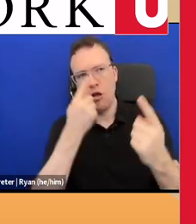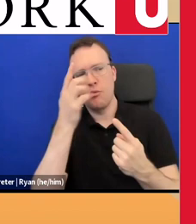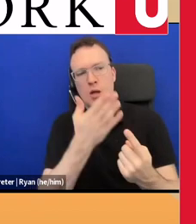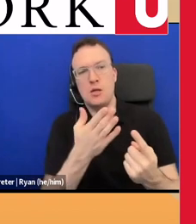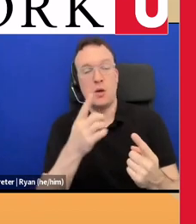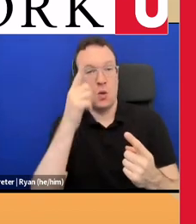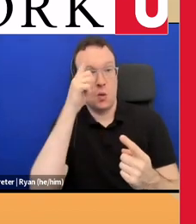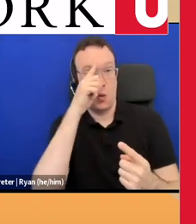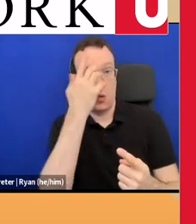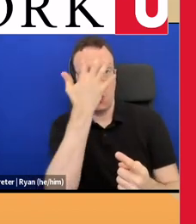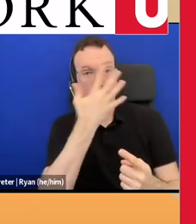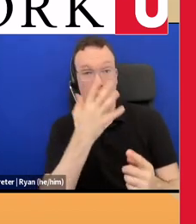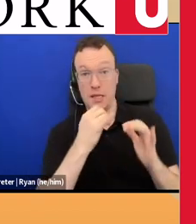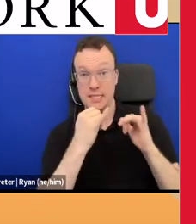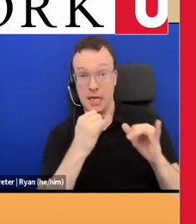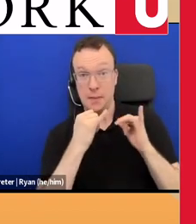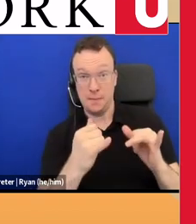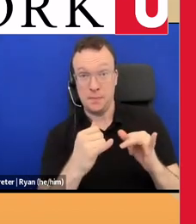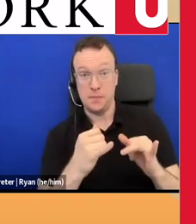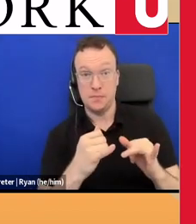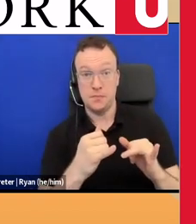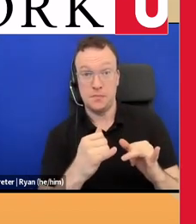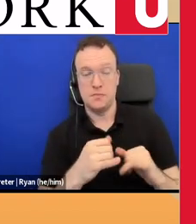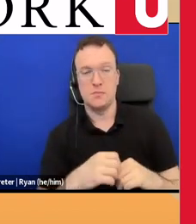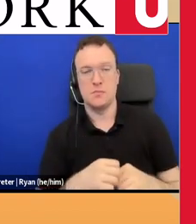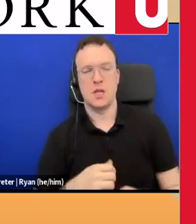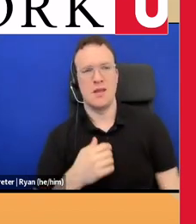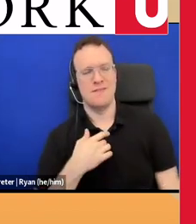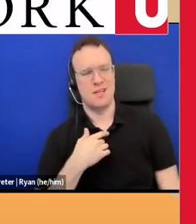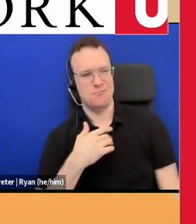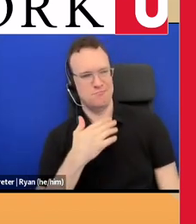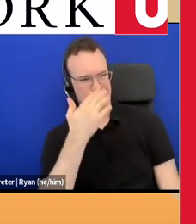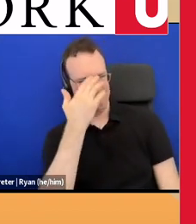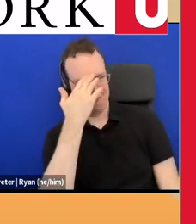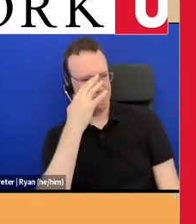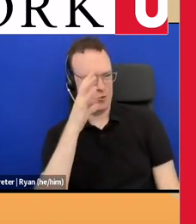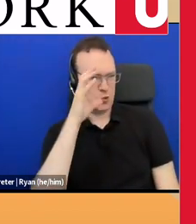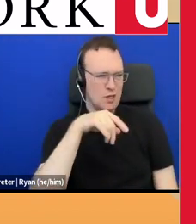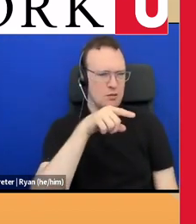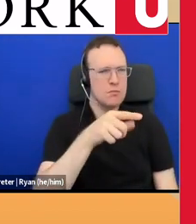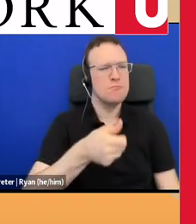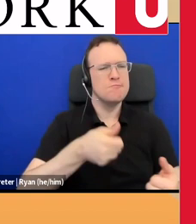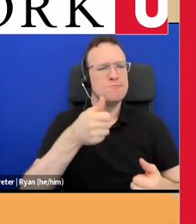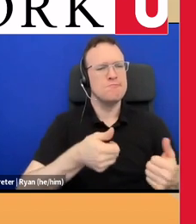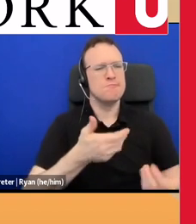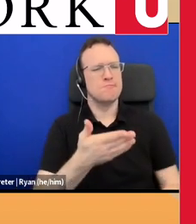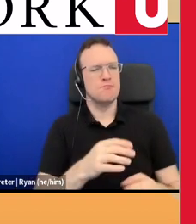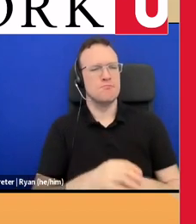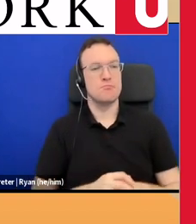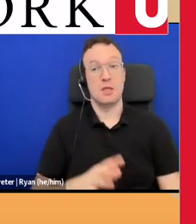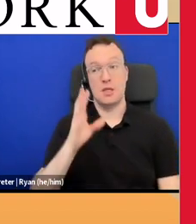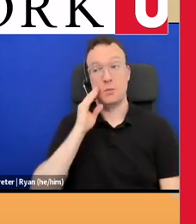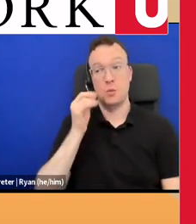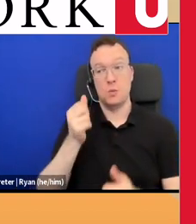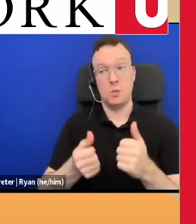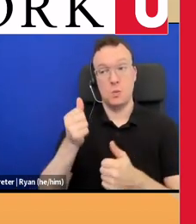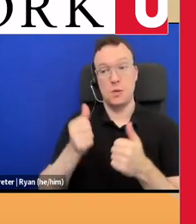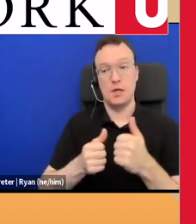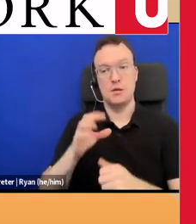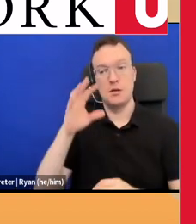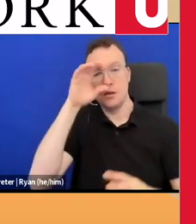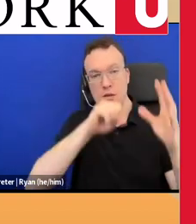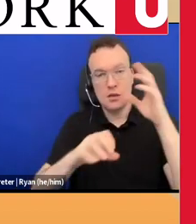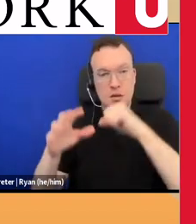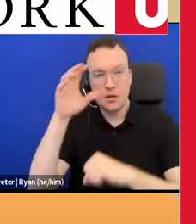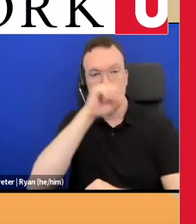you? How familiar or strange were they? What experiences and assumptions